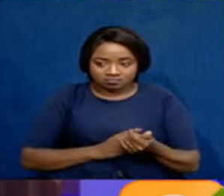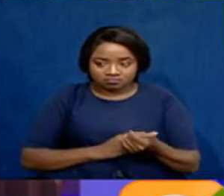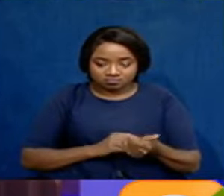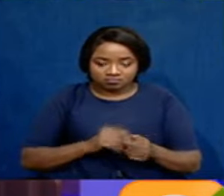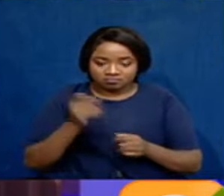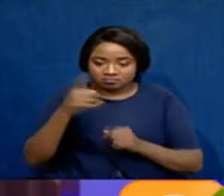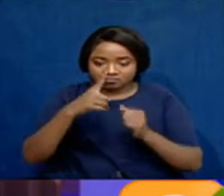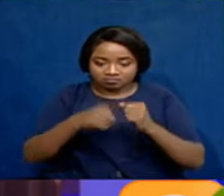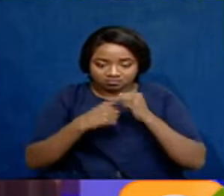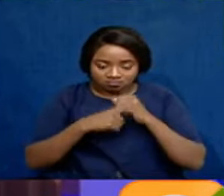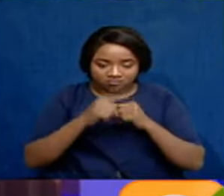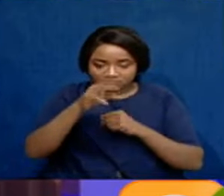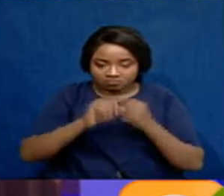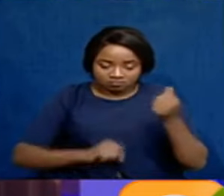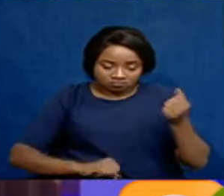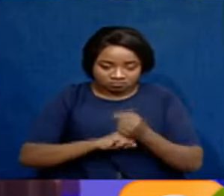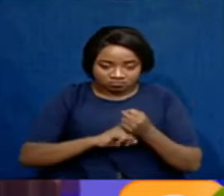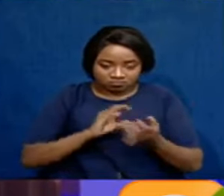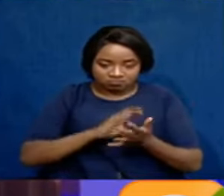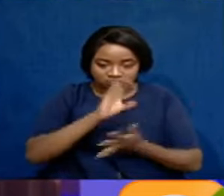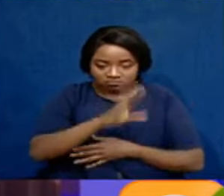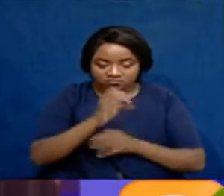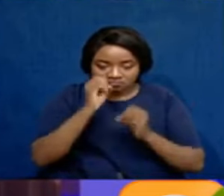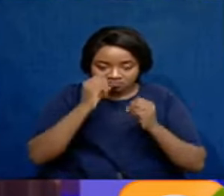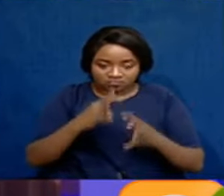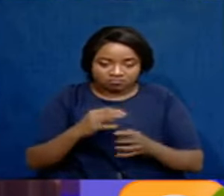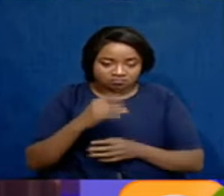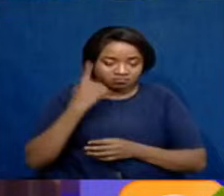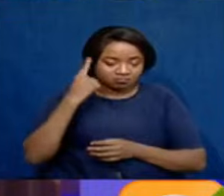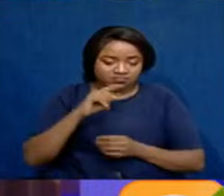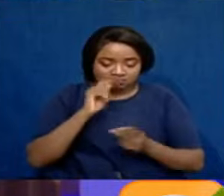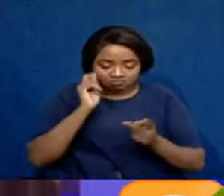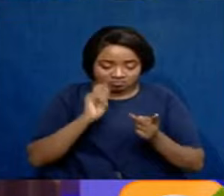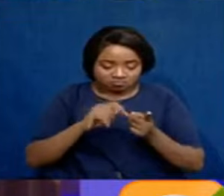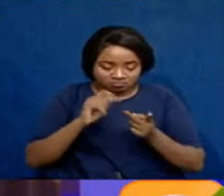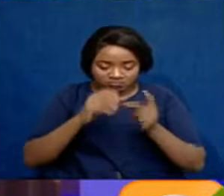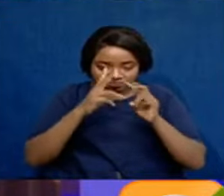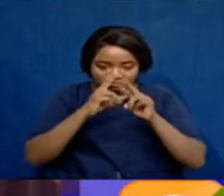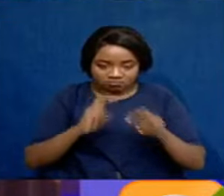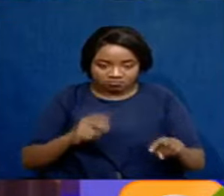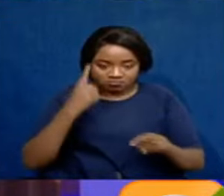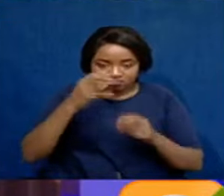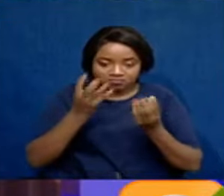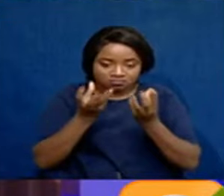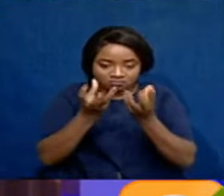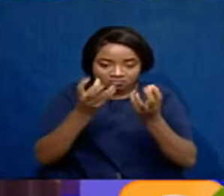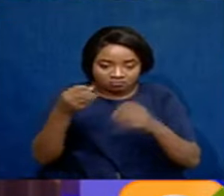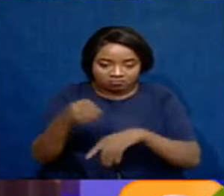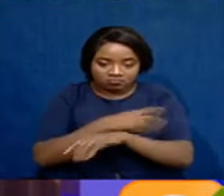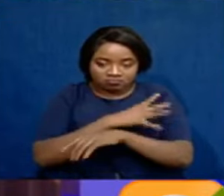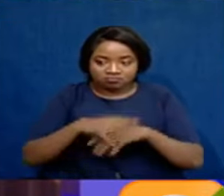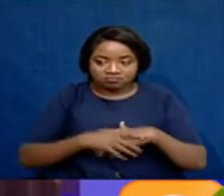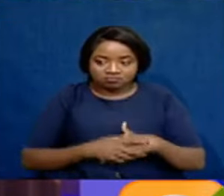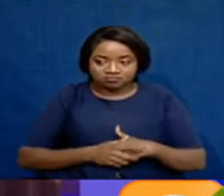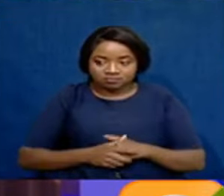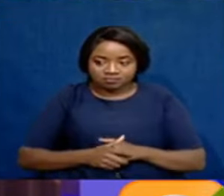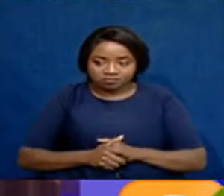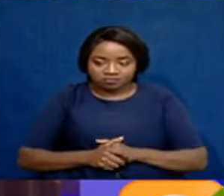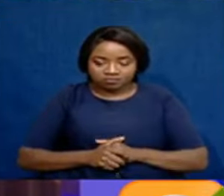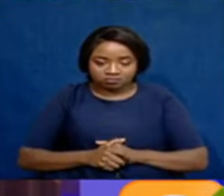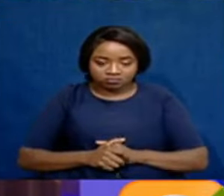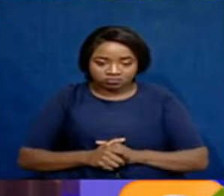July for testing, screening of prostate cancer? Okay. Even